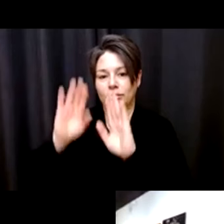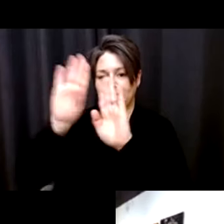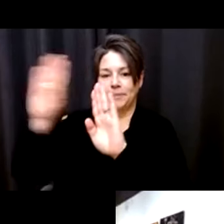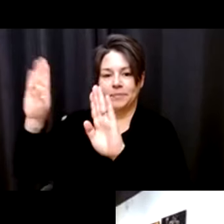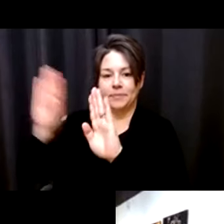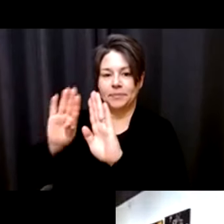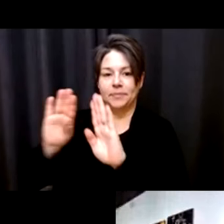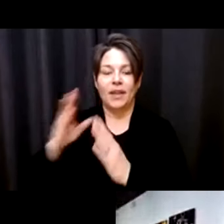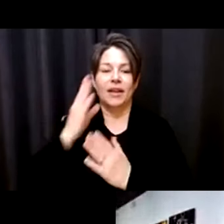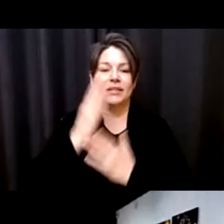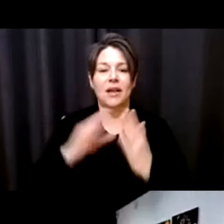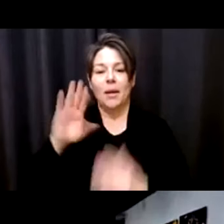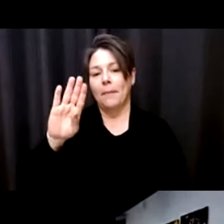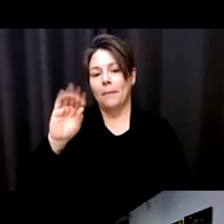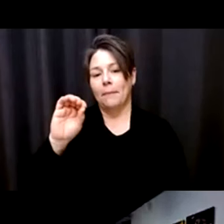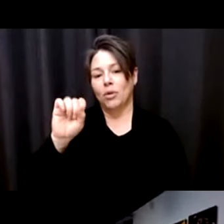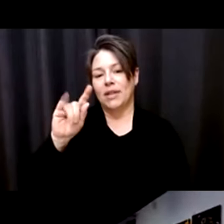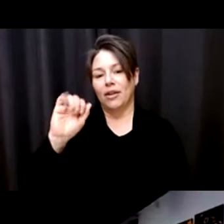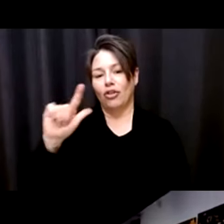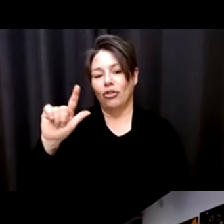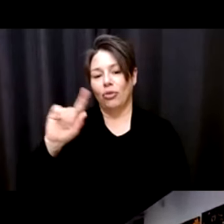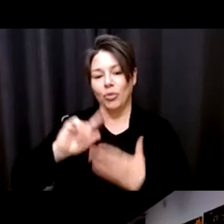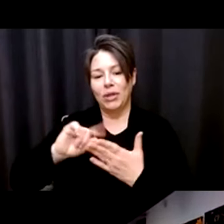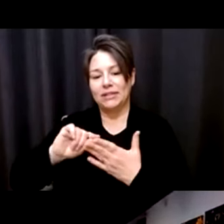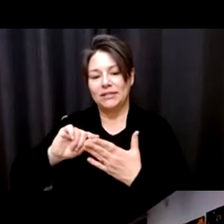and some of the botanical prints.